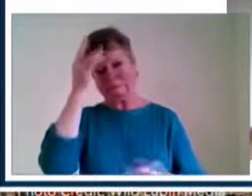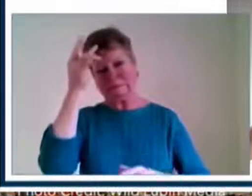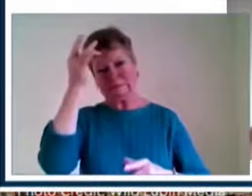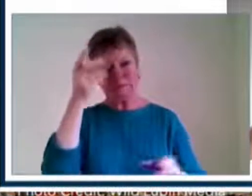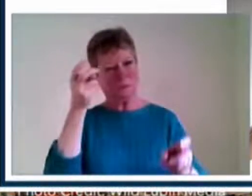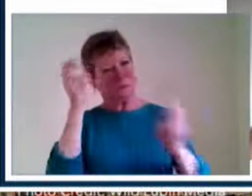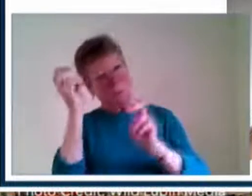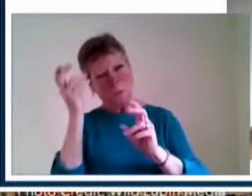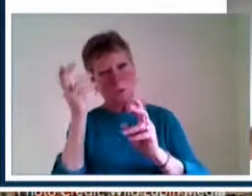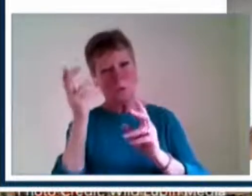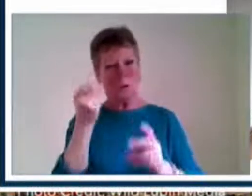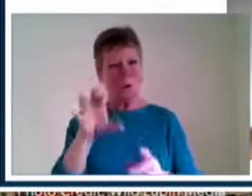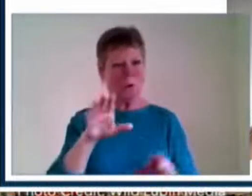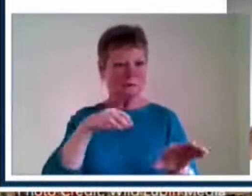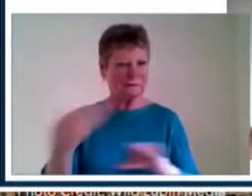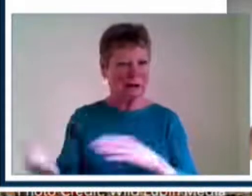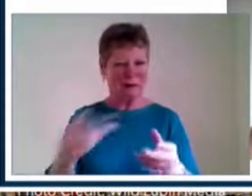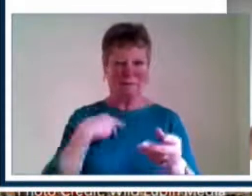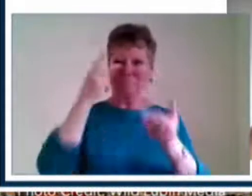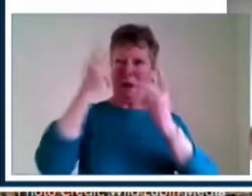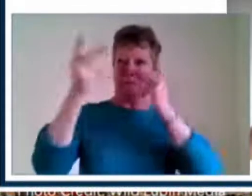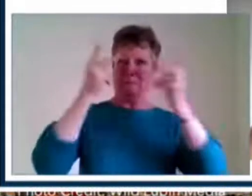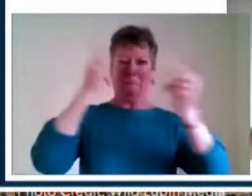seen across the country and the world.